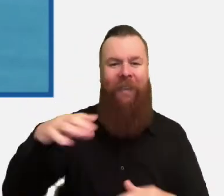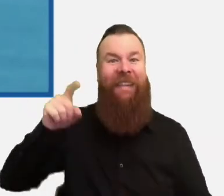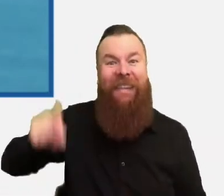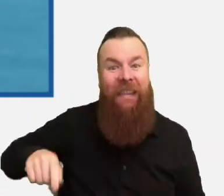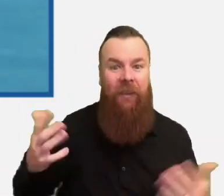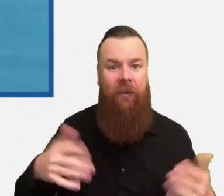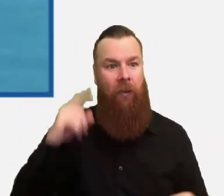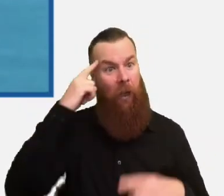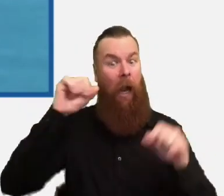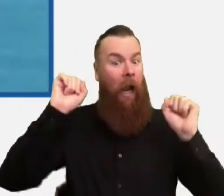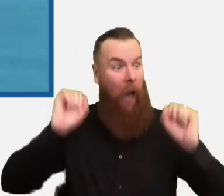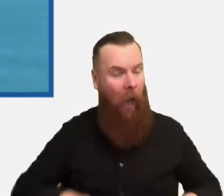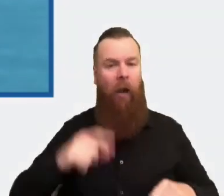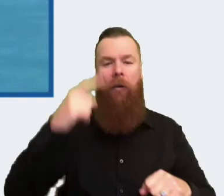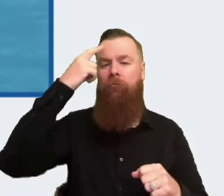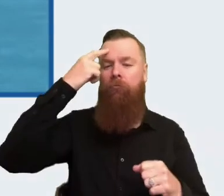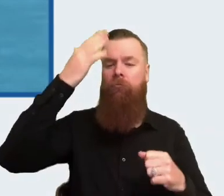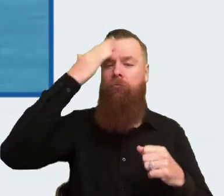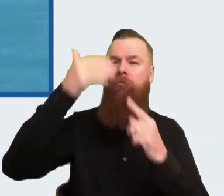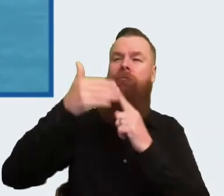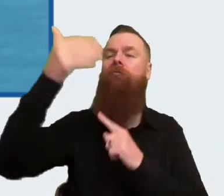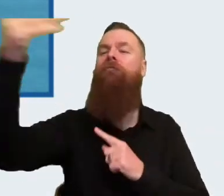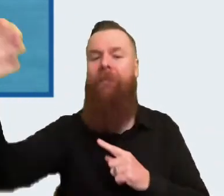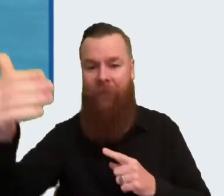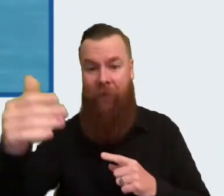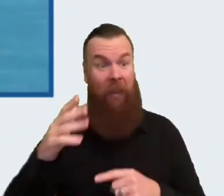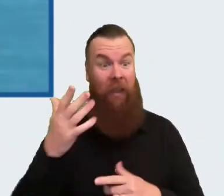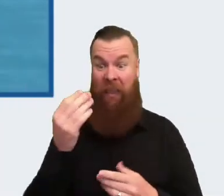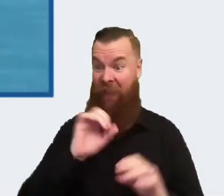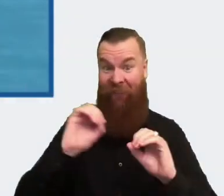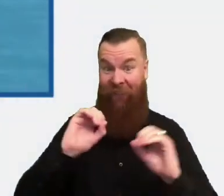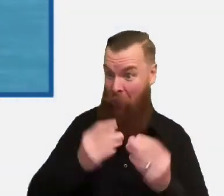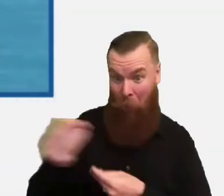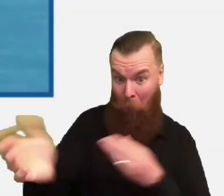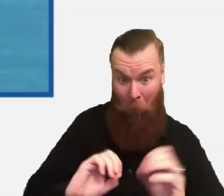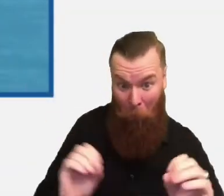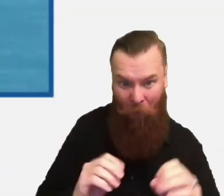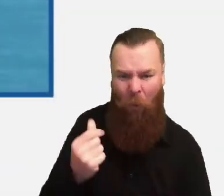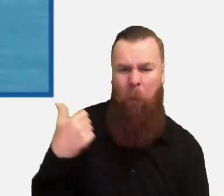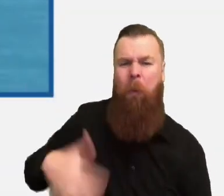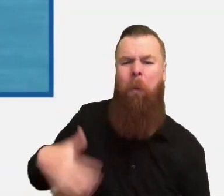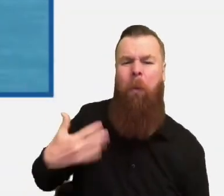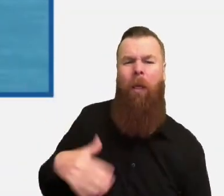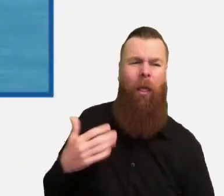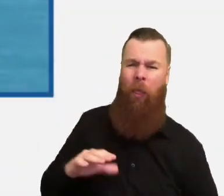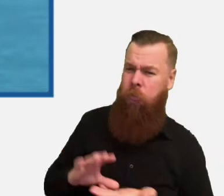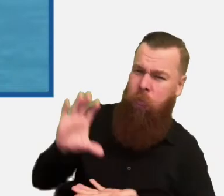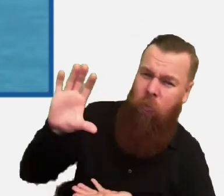investing. So that we have, for example, we can spend money making